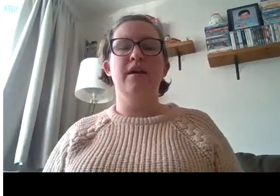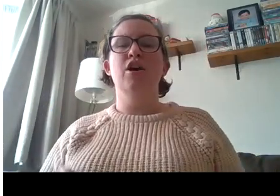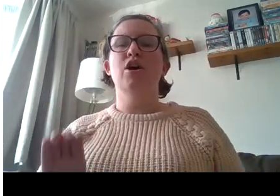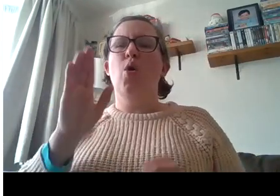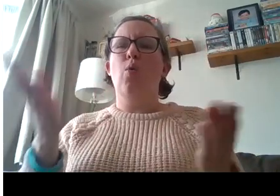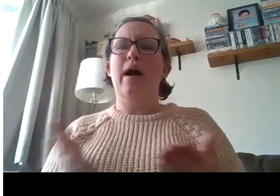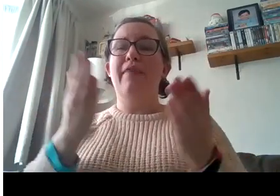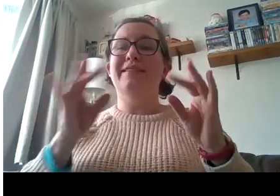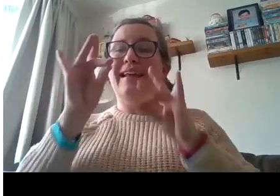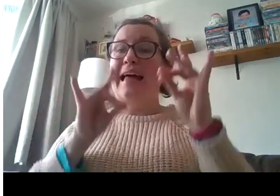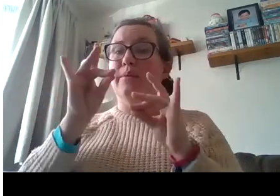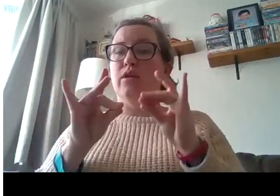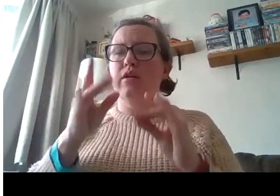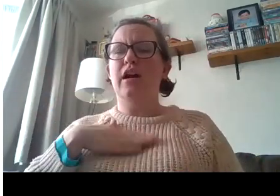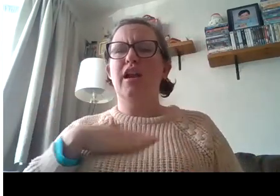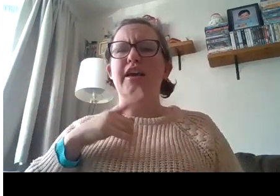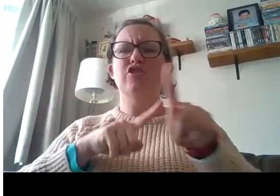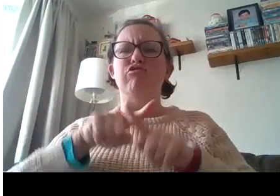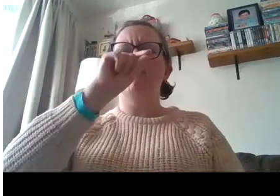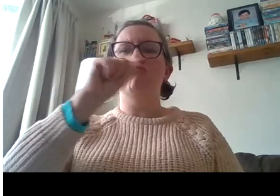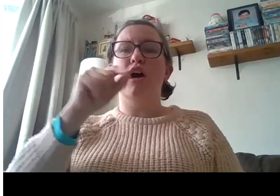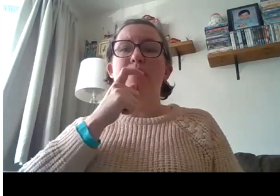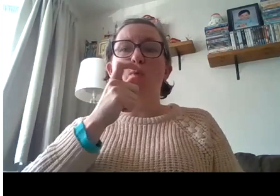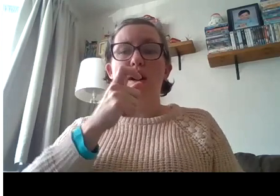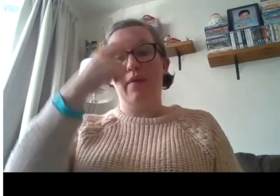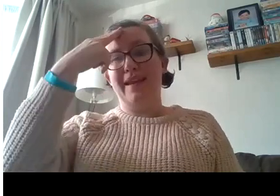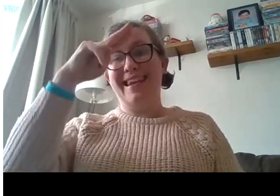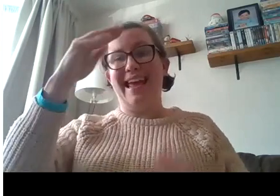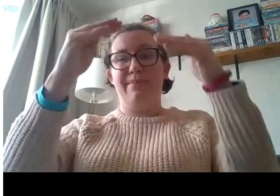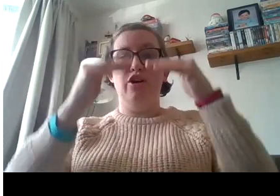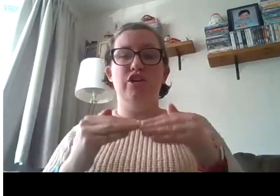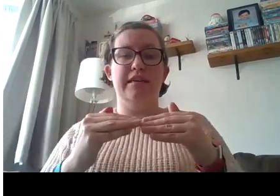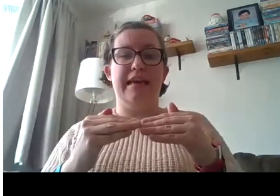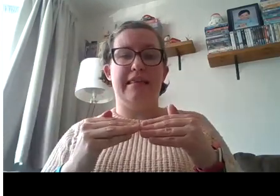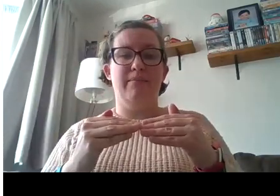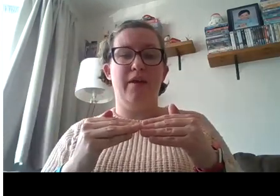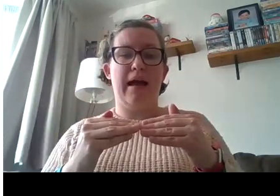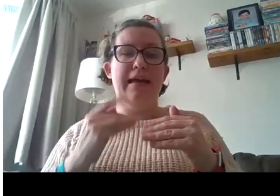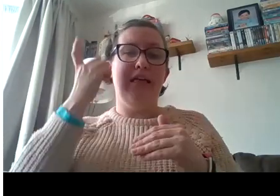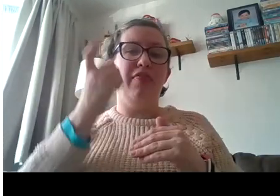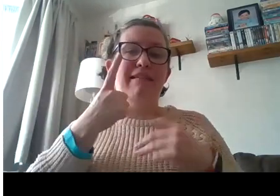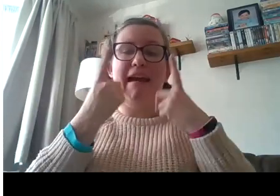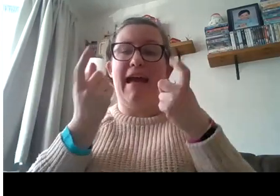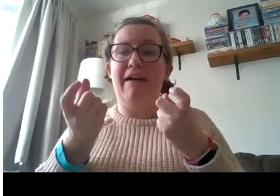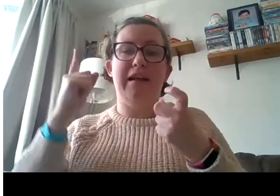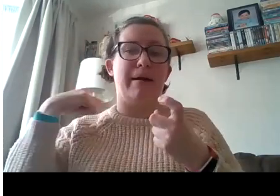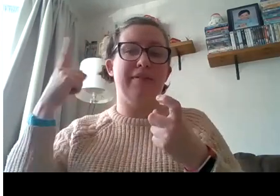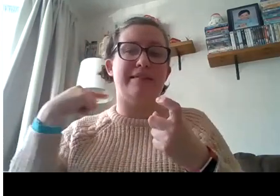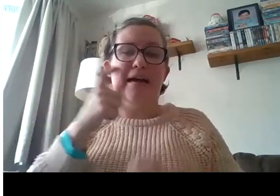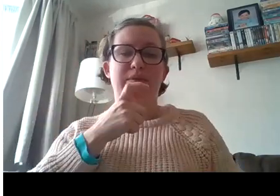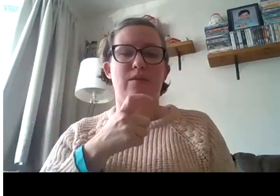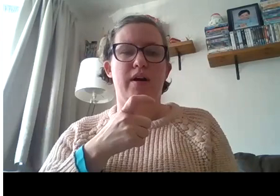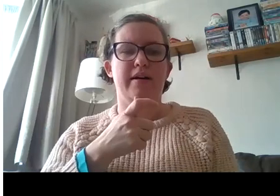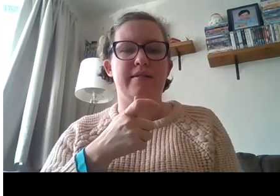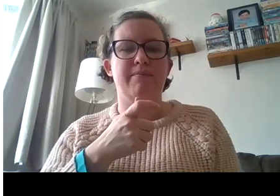them. Where there's an animal, I'd like you to try and write the word, the name underneath. Okay, think carefully about